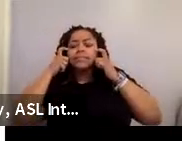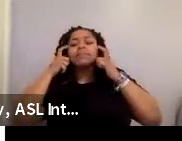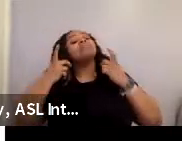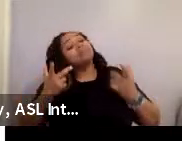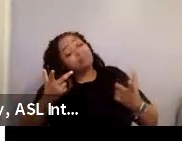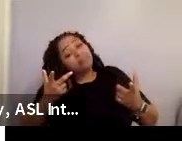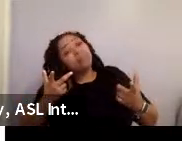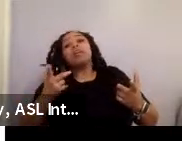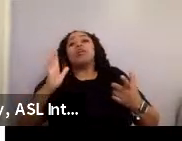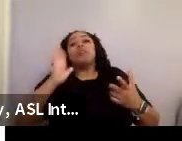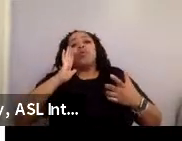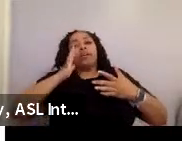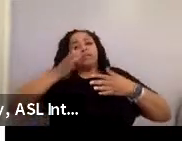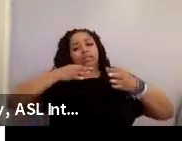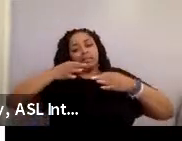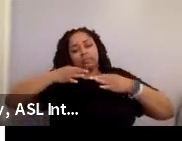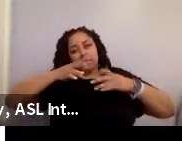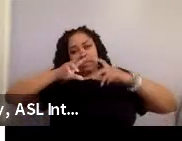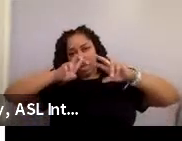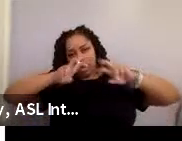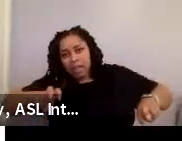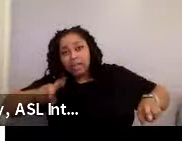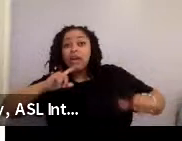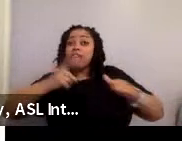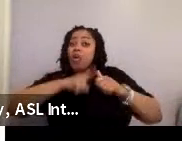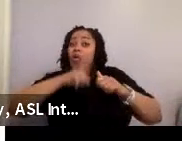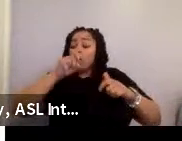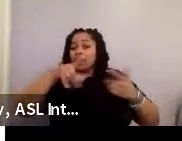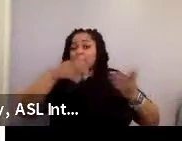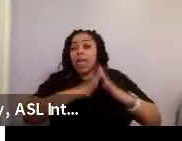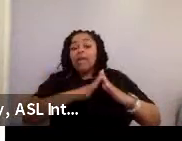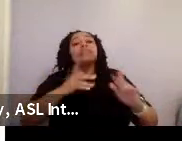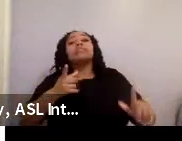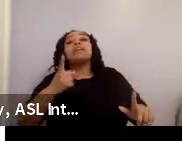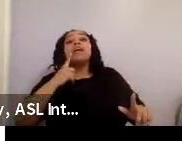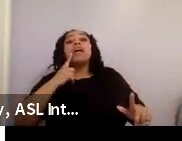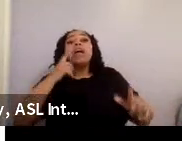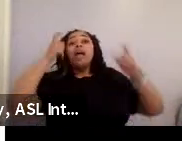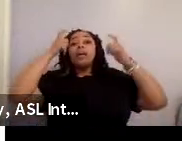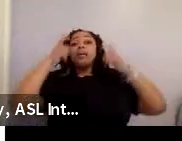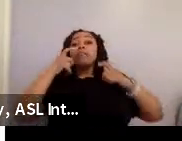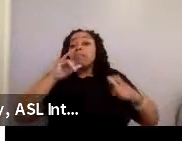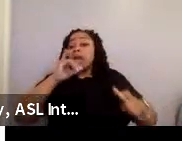we'll go through the analysis. The first question to ask is, are headsets ICT?